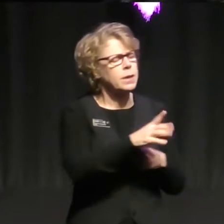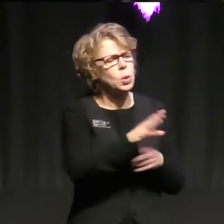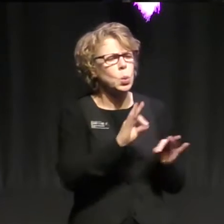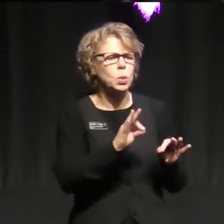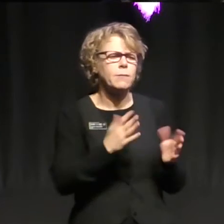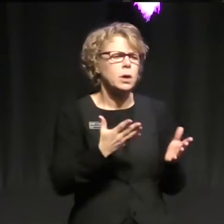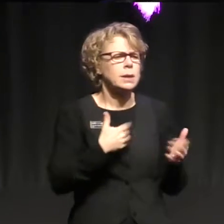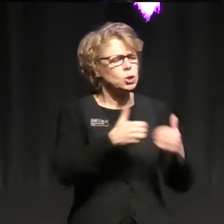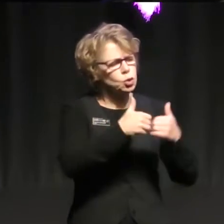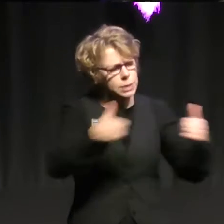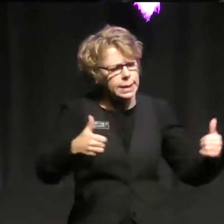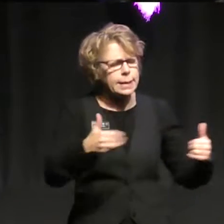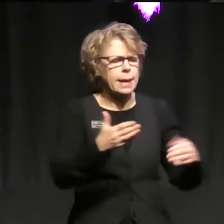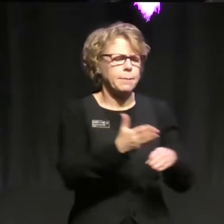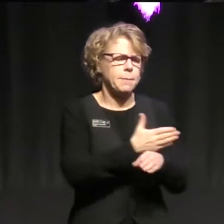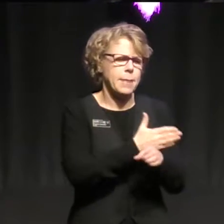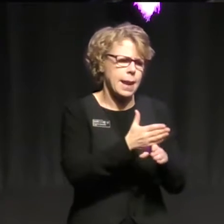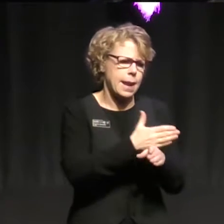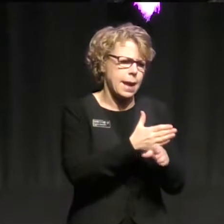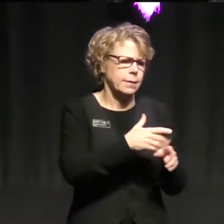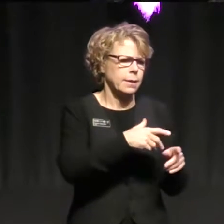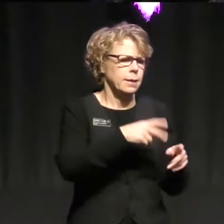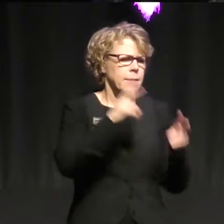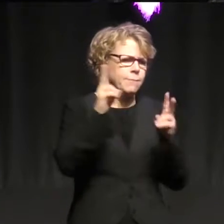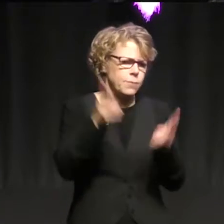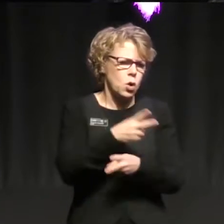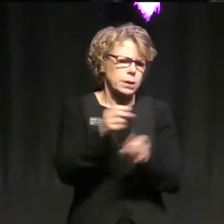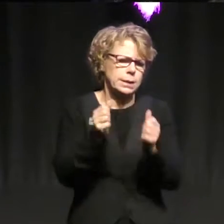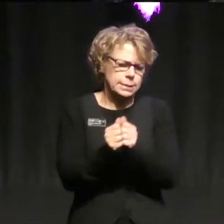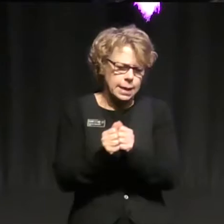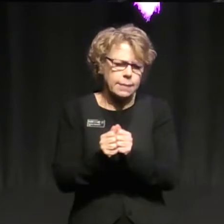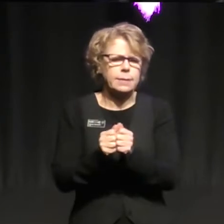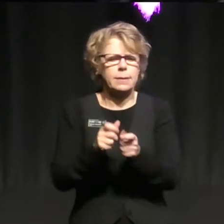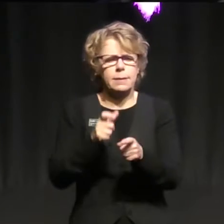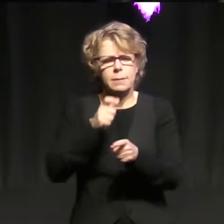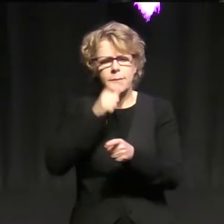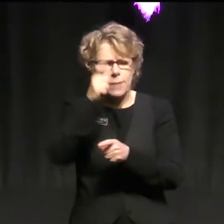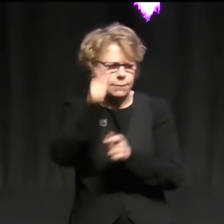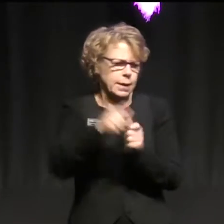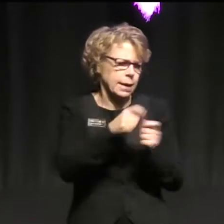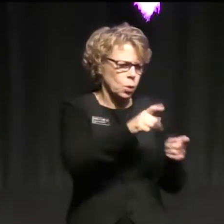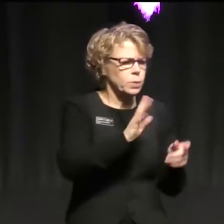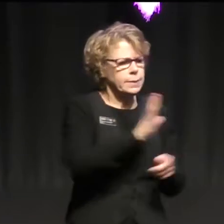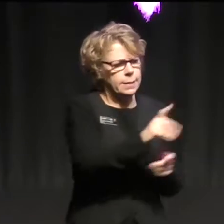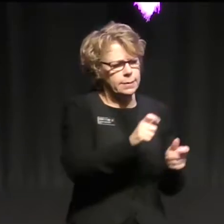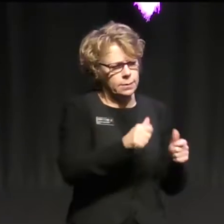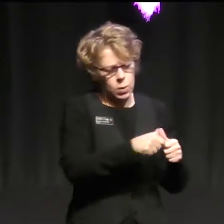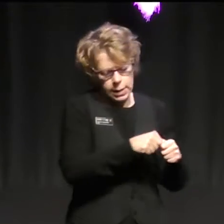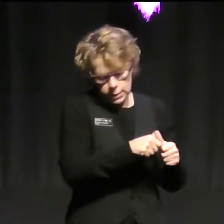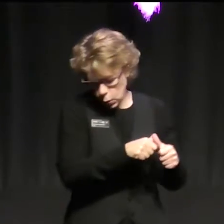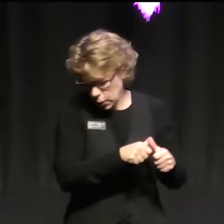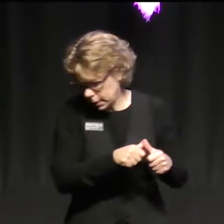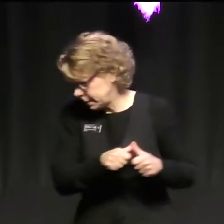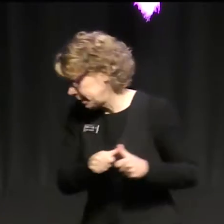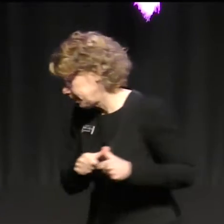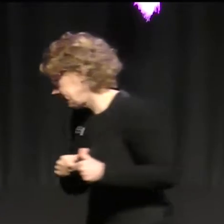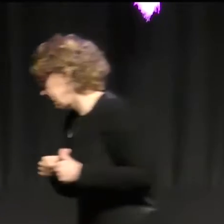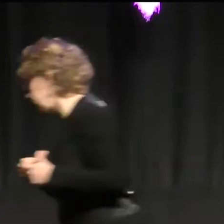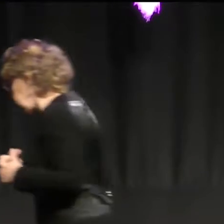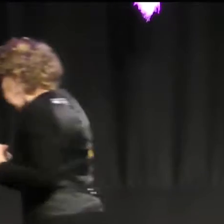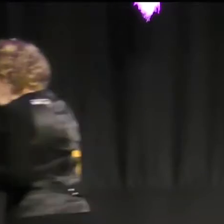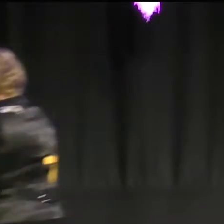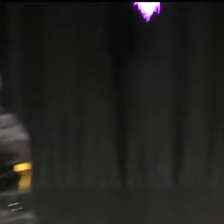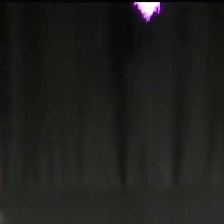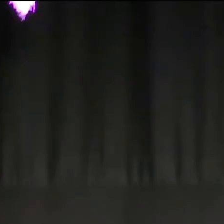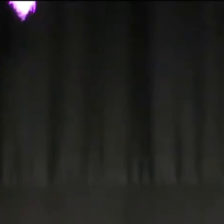yourself in a different to traditional trade unions? So I think we ourselves also had a